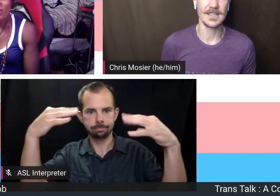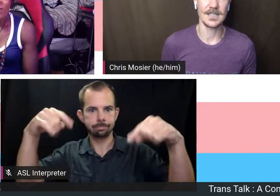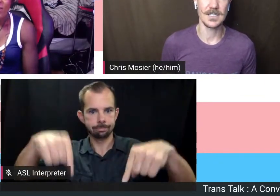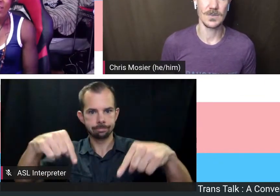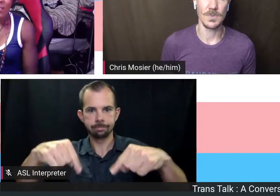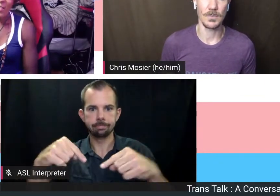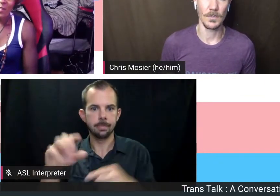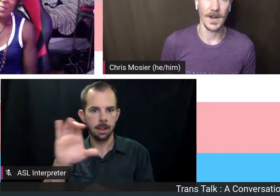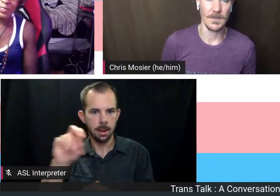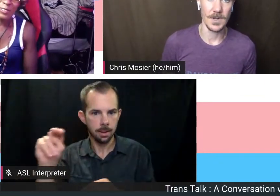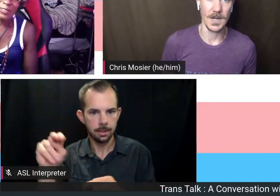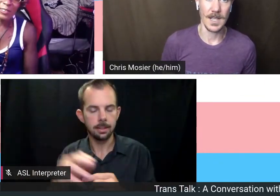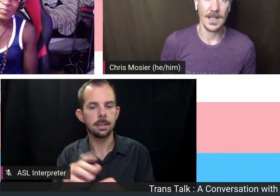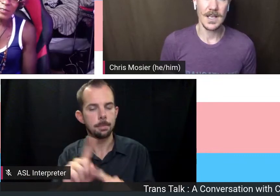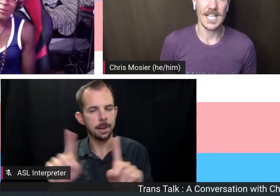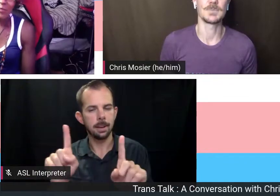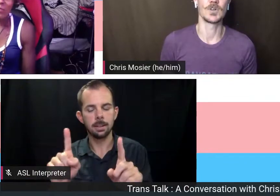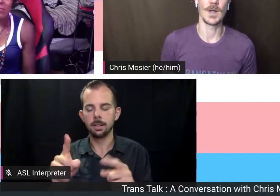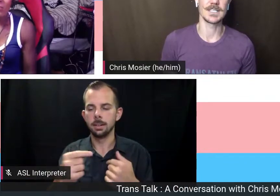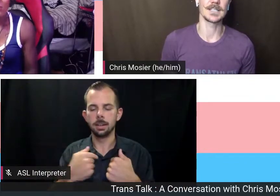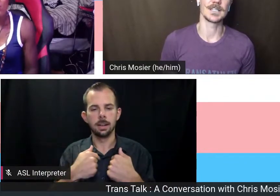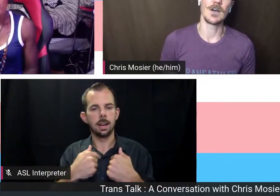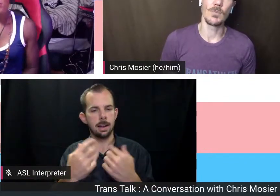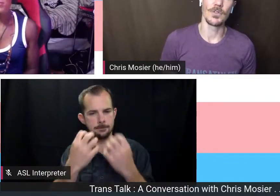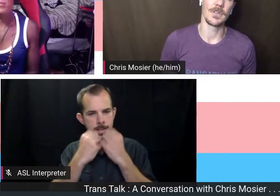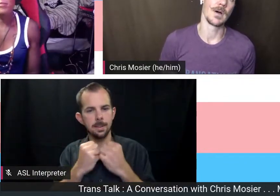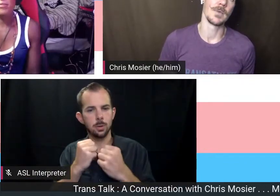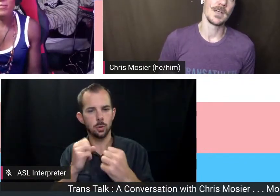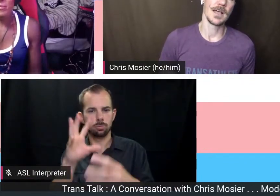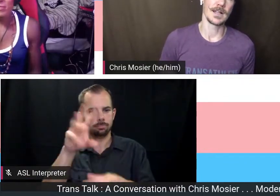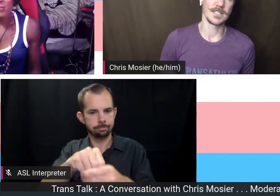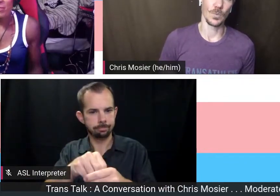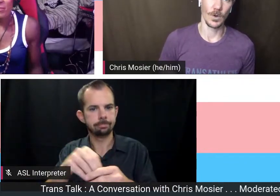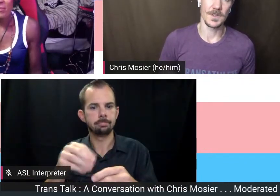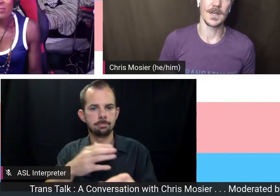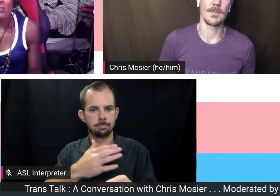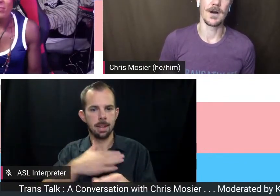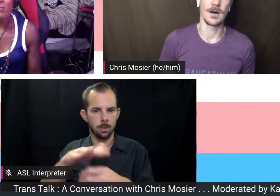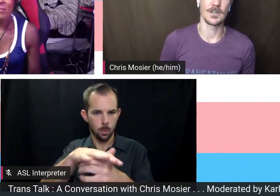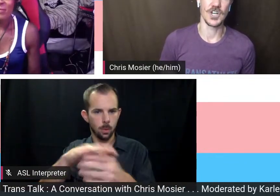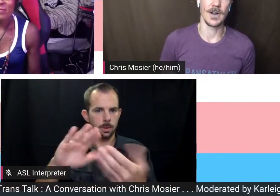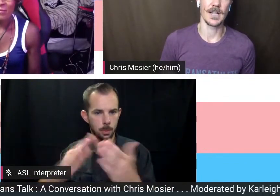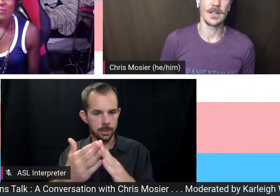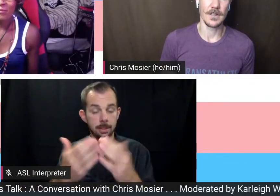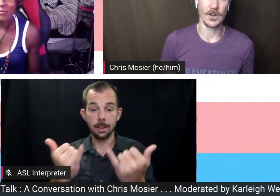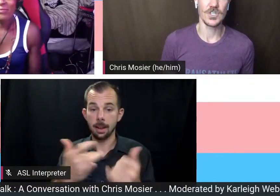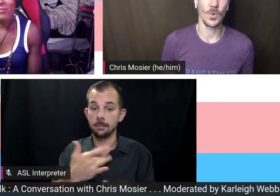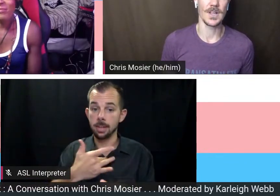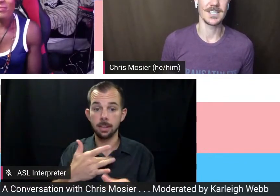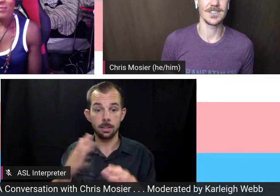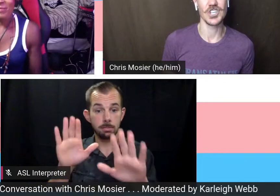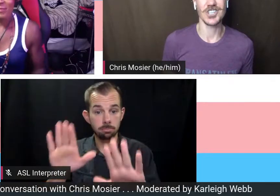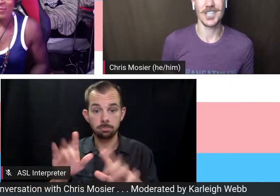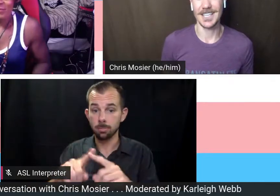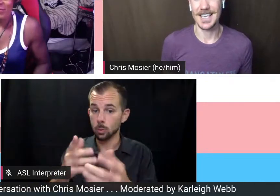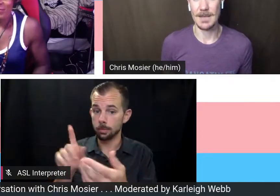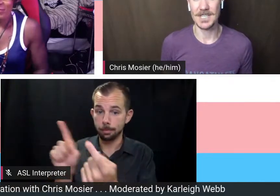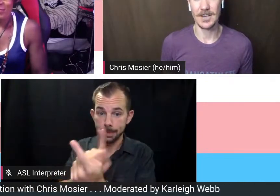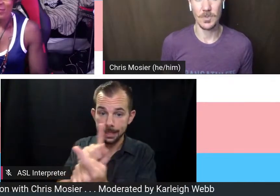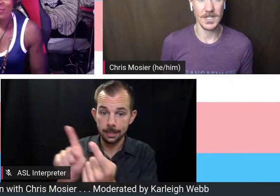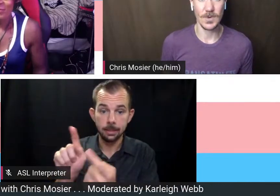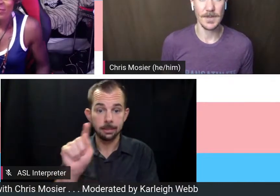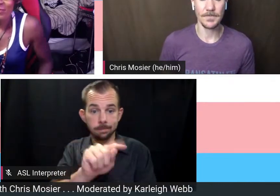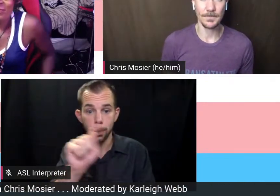be connected to people in my community, it's been great to get to know both of them and to work with them on sharing their stories in Changing the